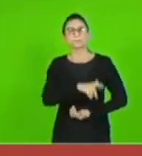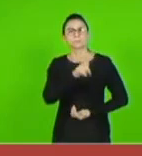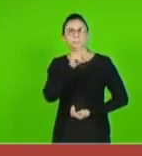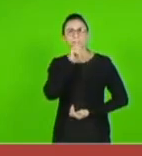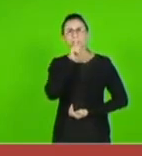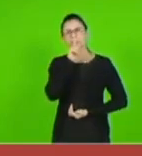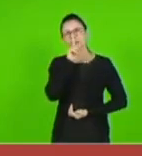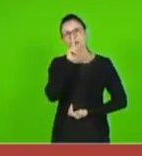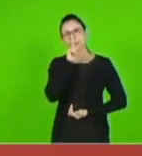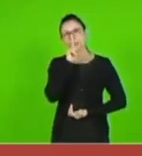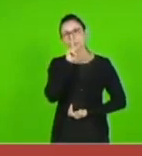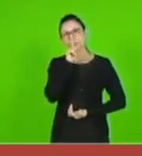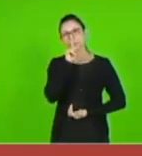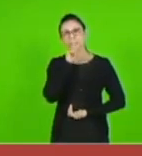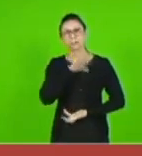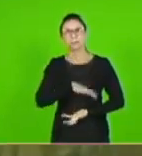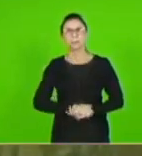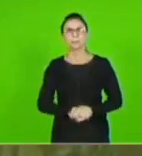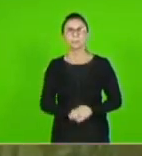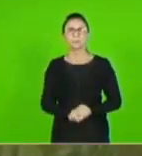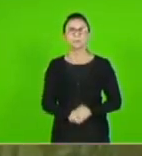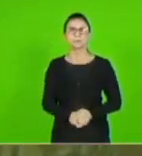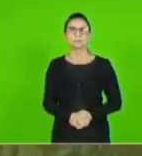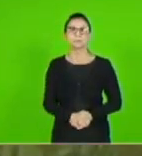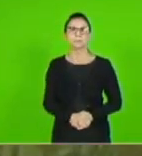is there still time?